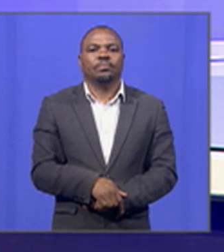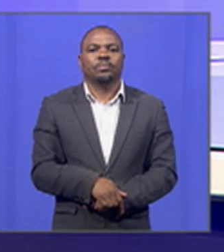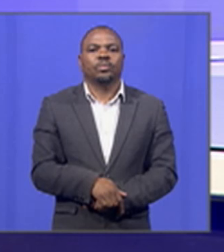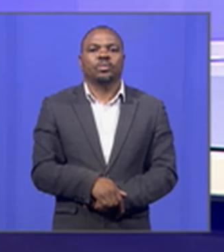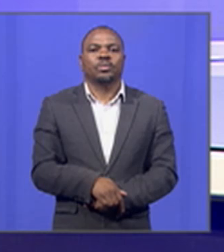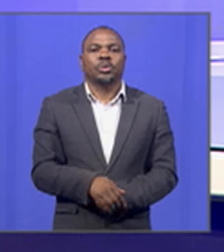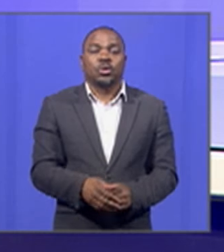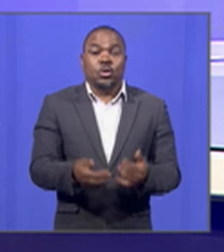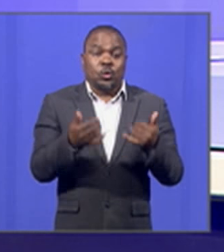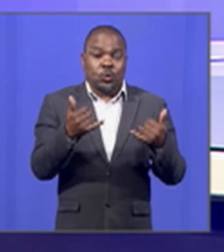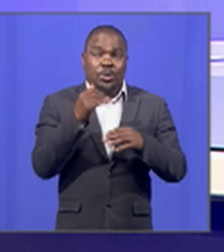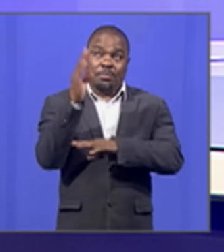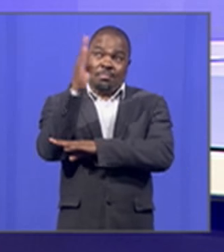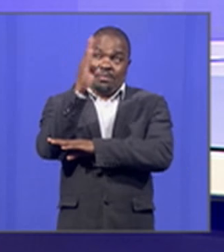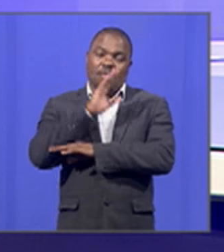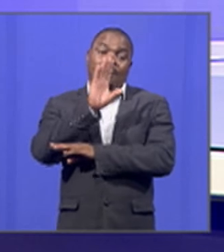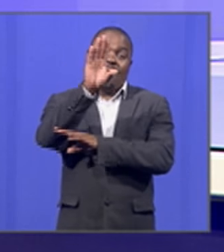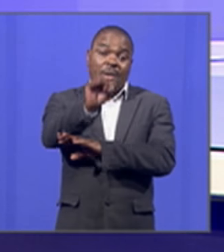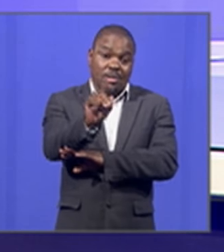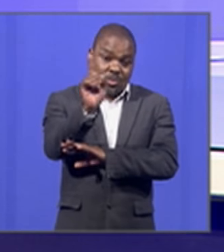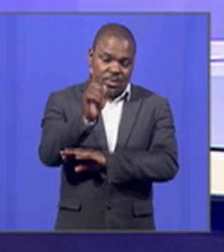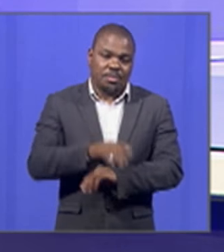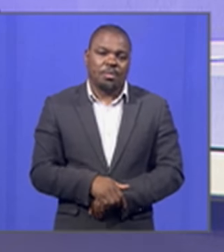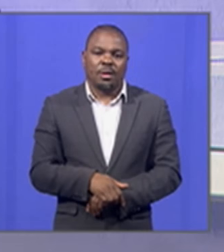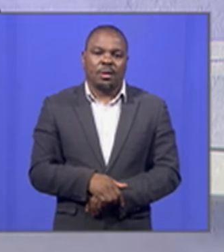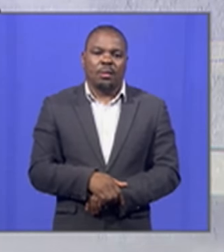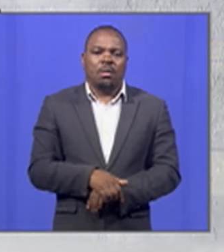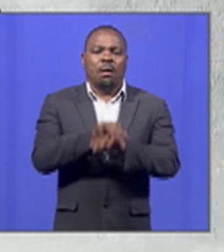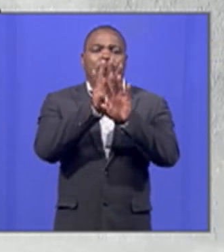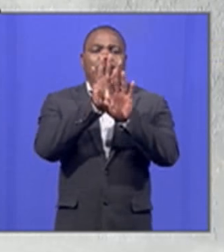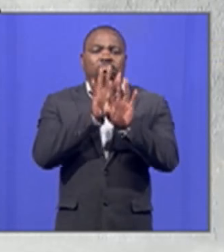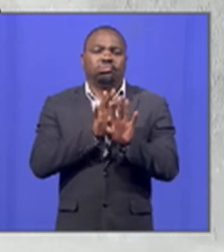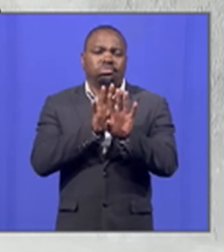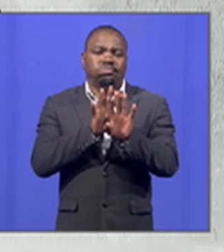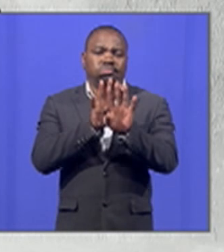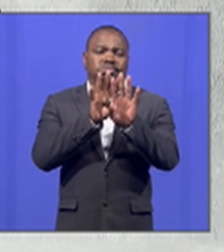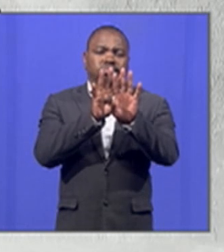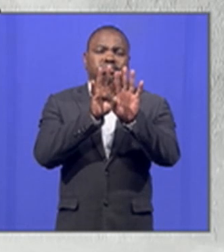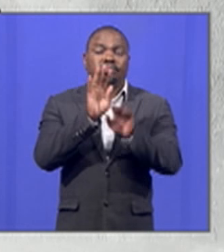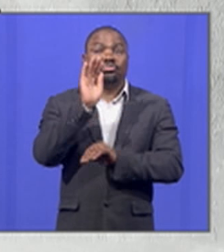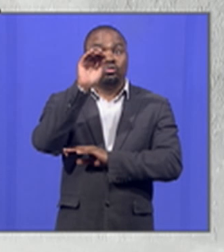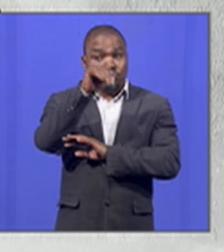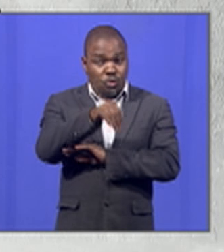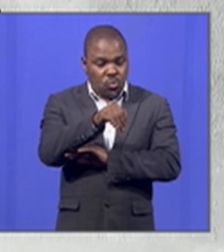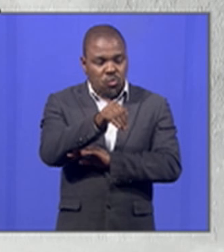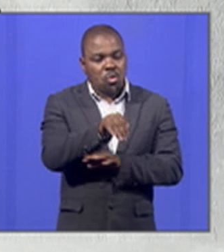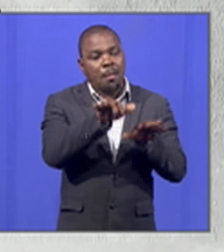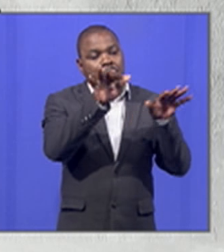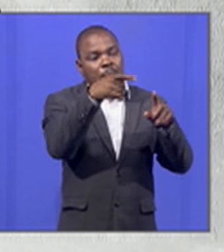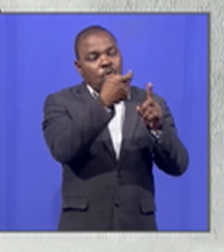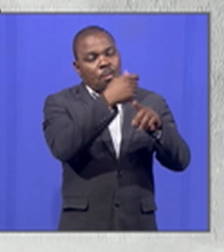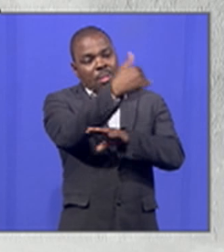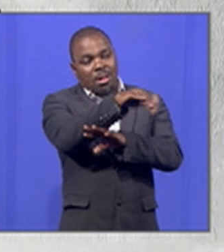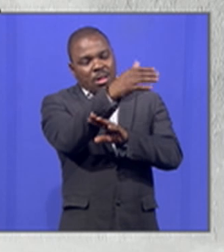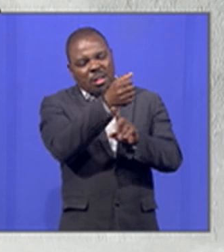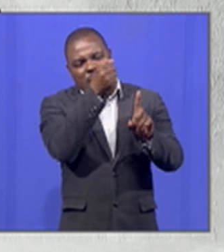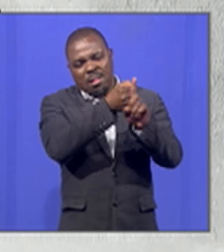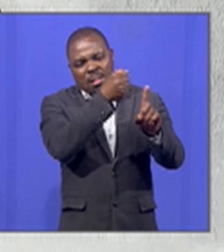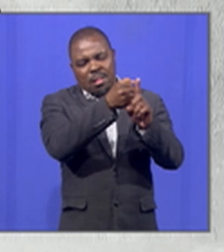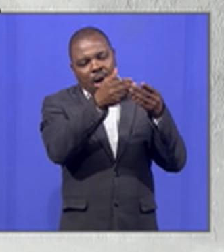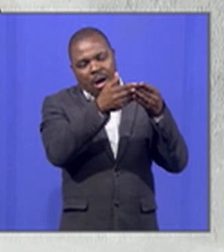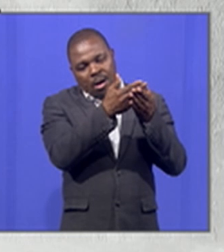Le gone go potšišo ya letšatši re rile go letetšwe gore megwanto ya motlalanaga kgatlhanong le bafaladi bao ba senago